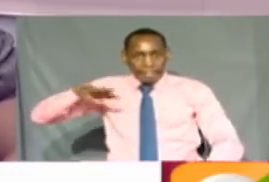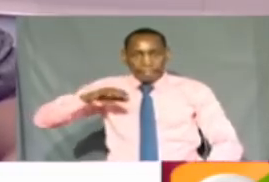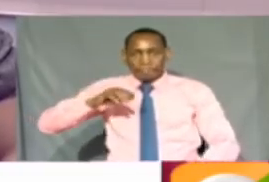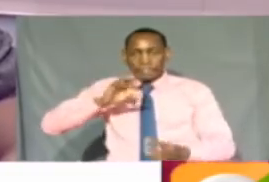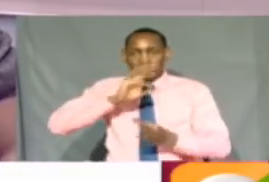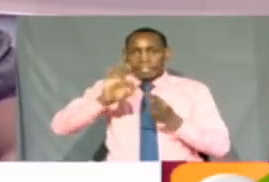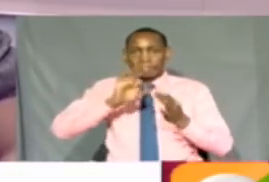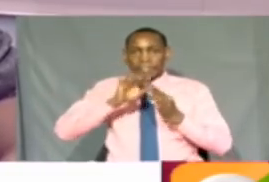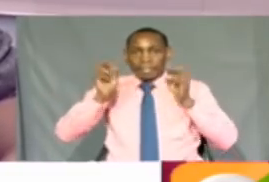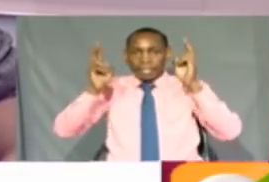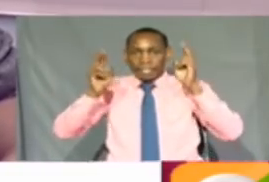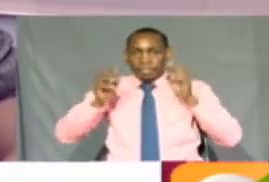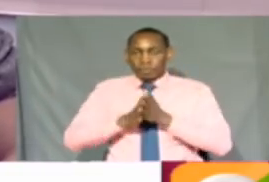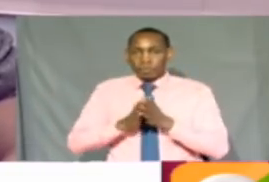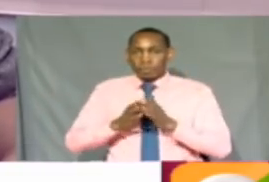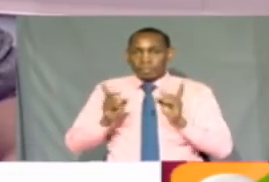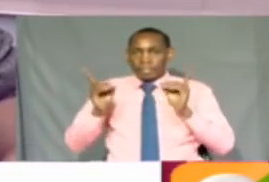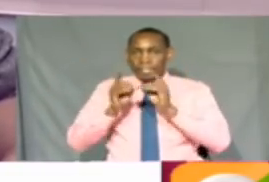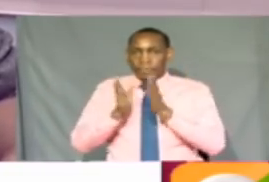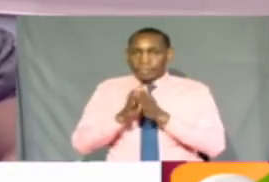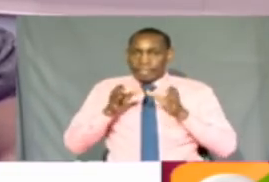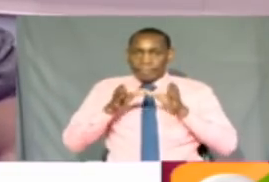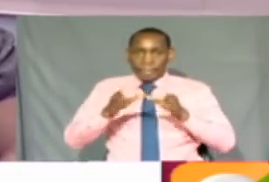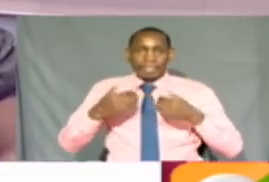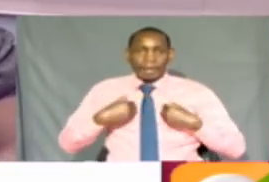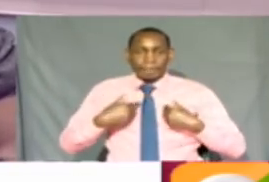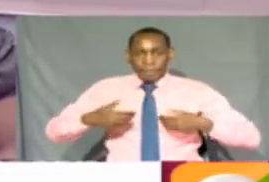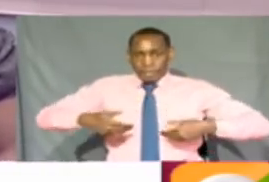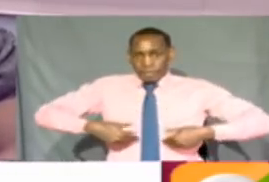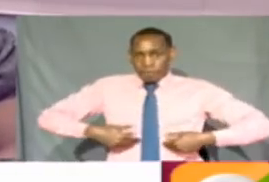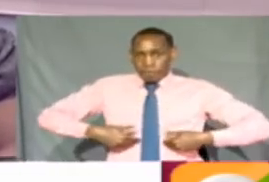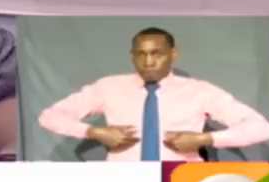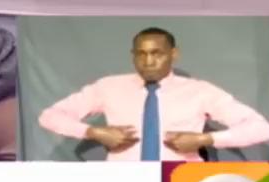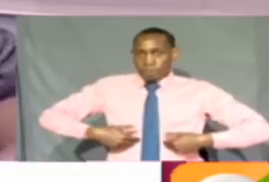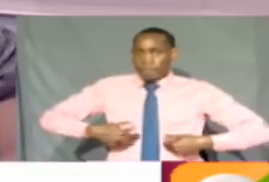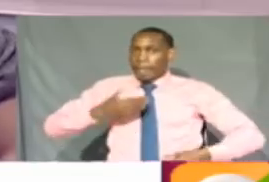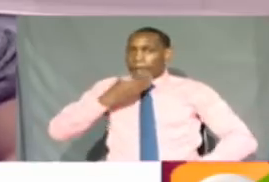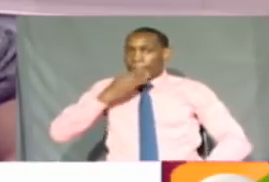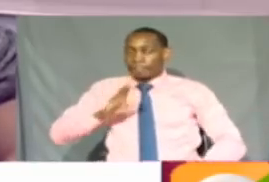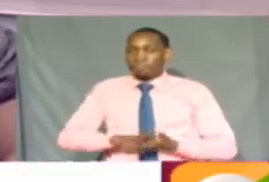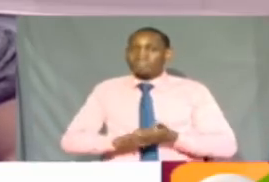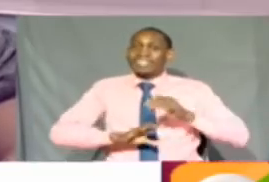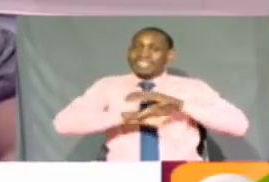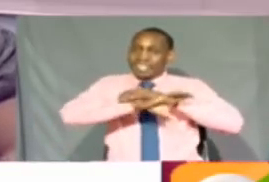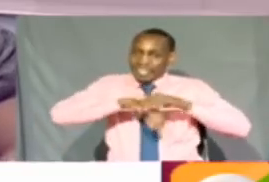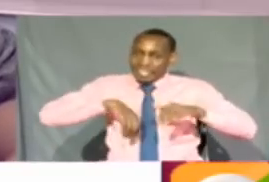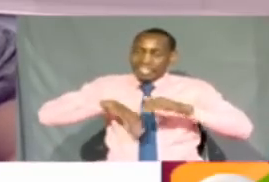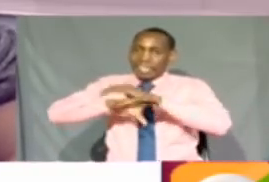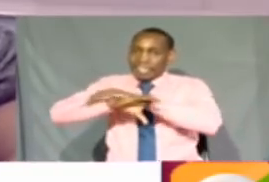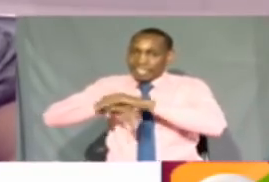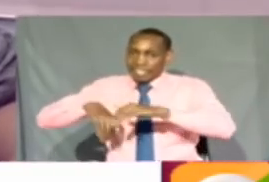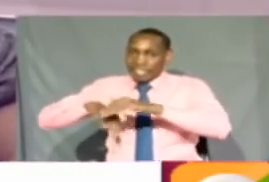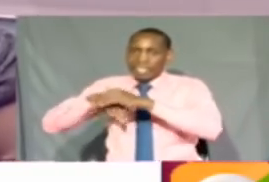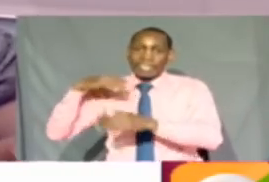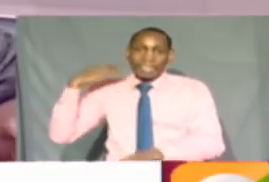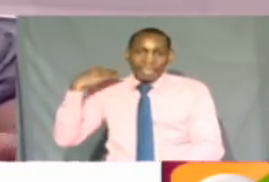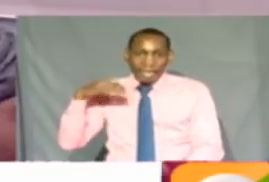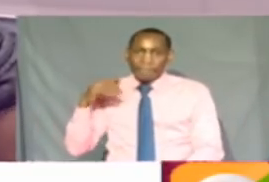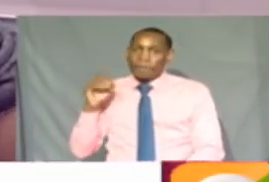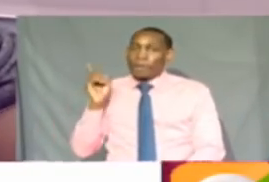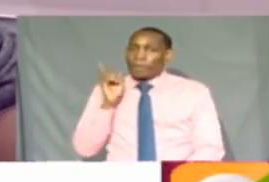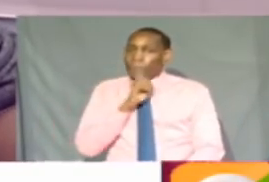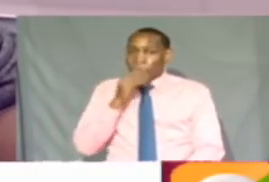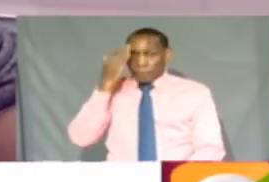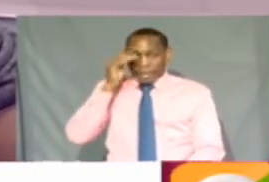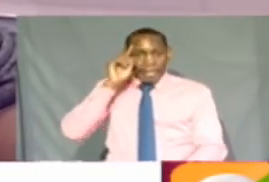dating and the pressures that they were facing. Mm-hmm. These young men are going to the extent of theft, actual crime